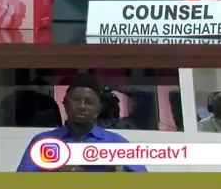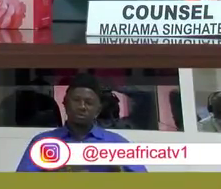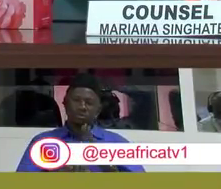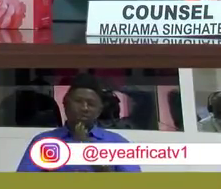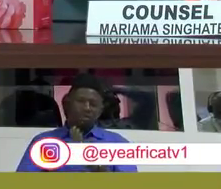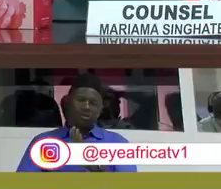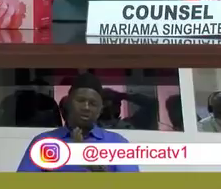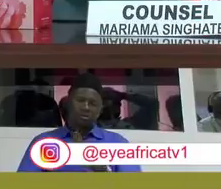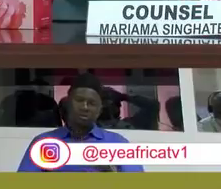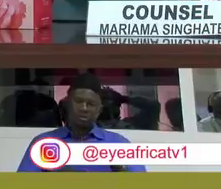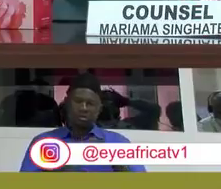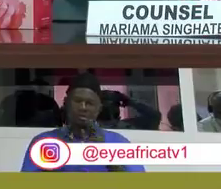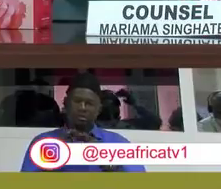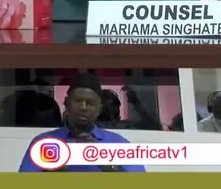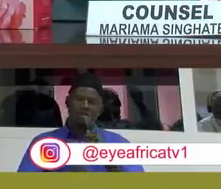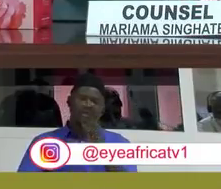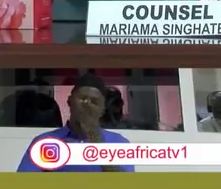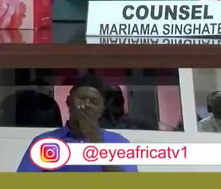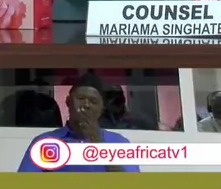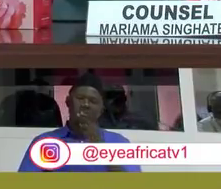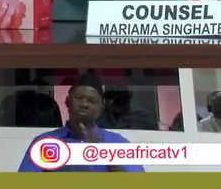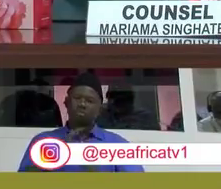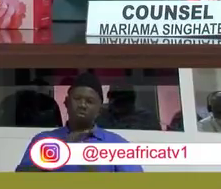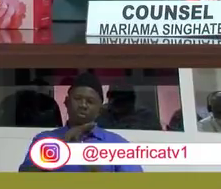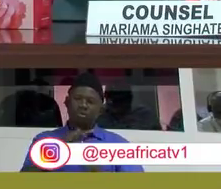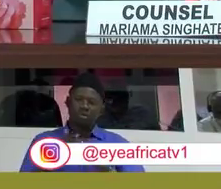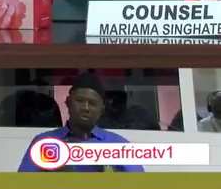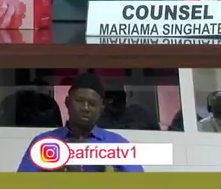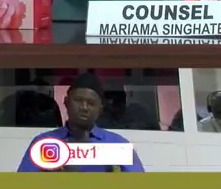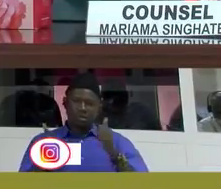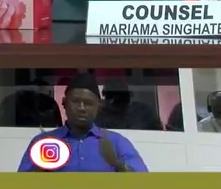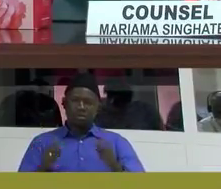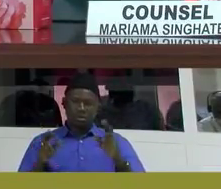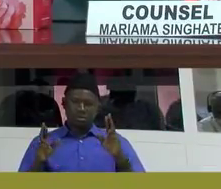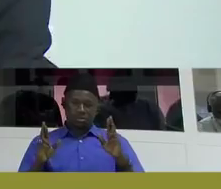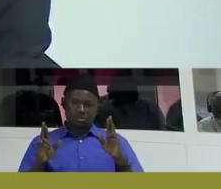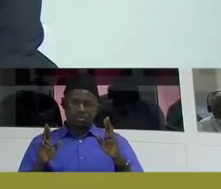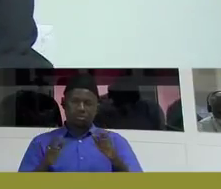the second break as the chair wishes.